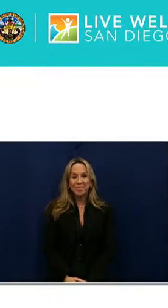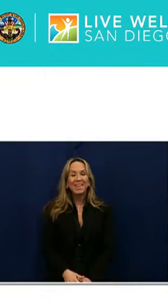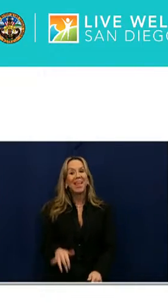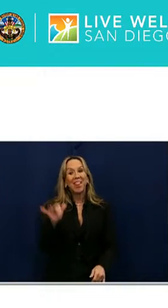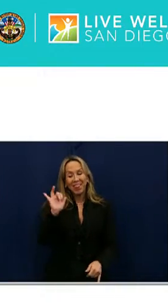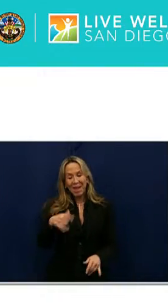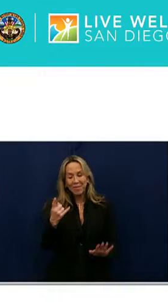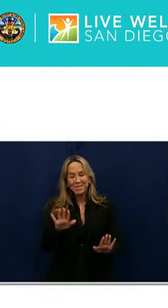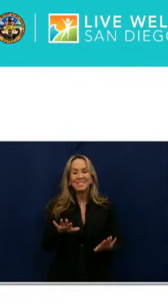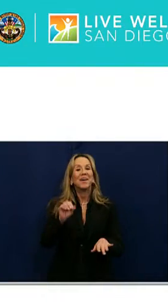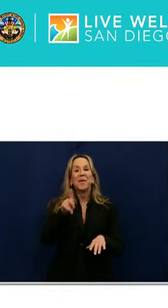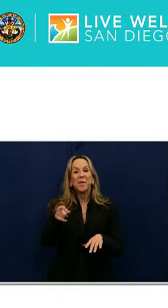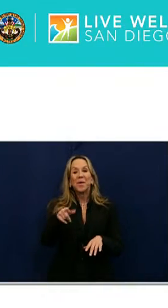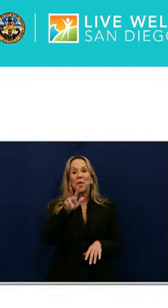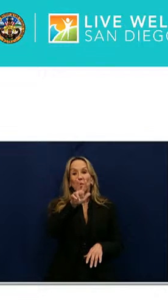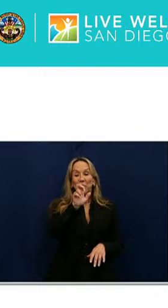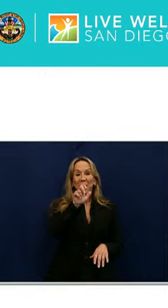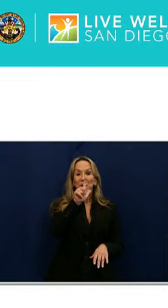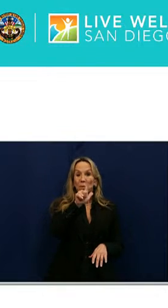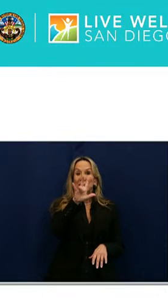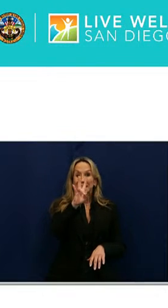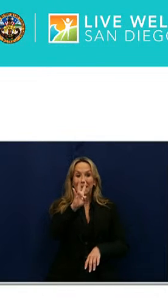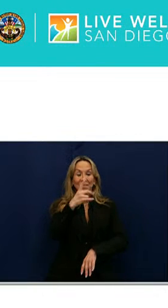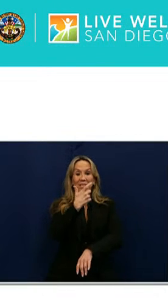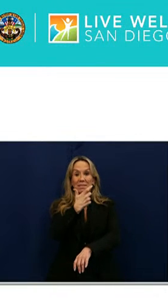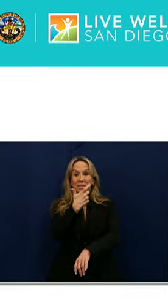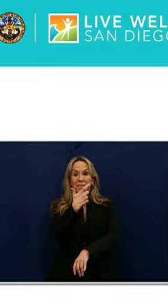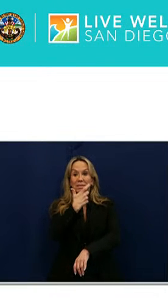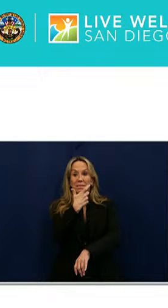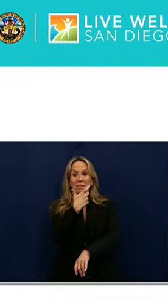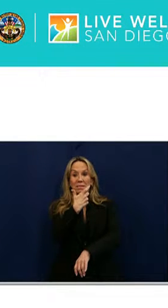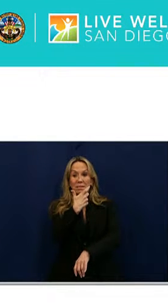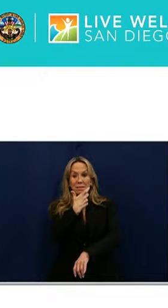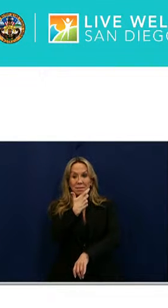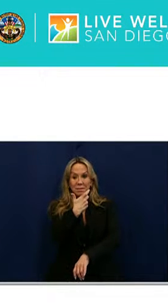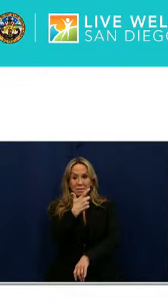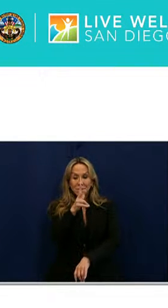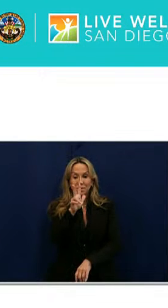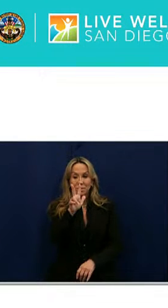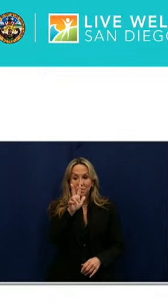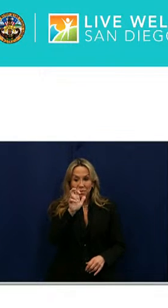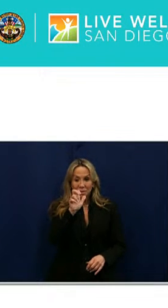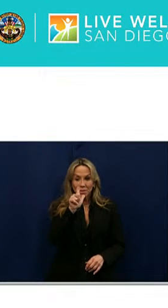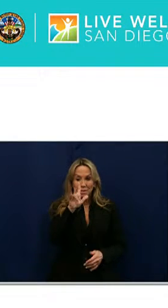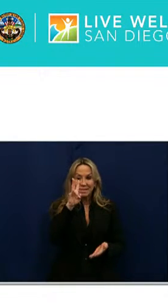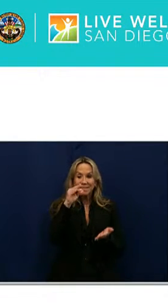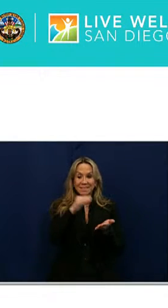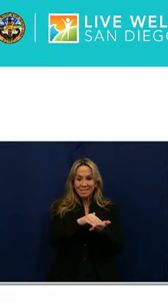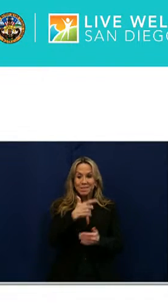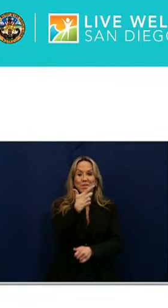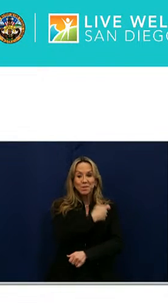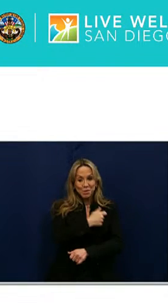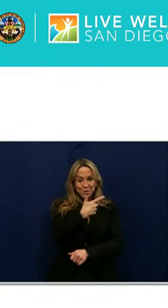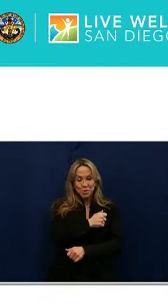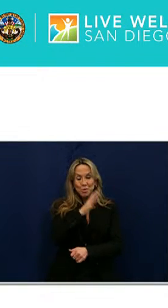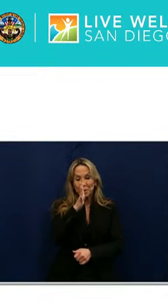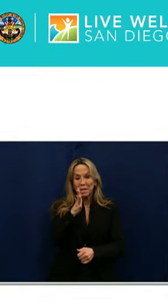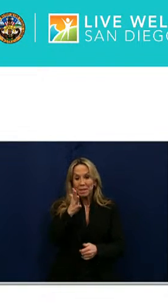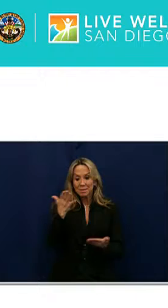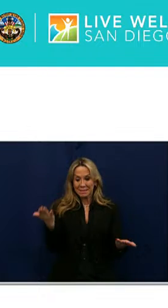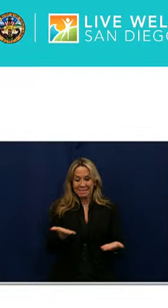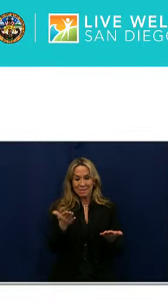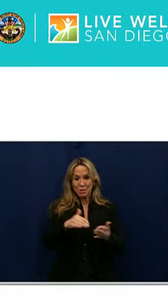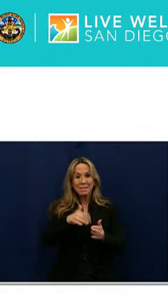Okay, right there. Yes, 327 doses are coming to the state of California. So